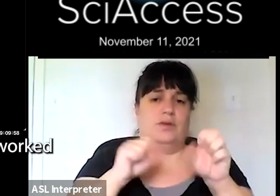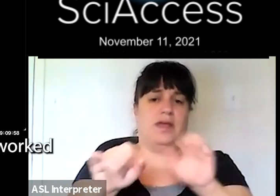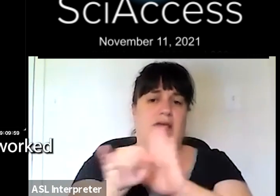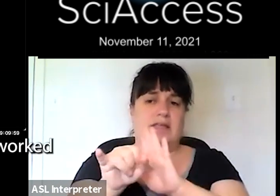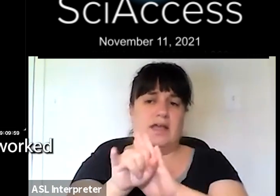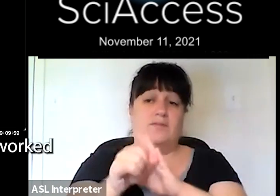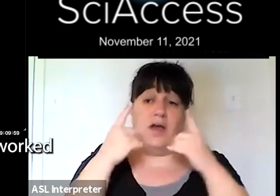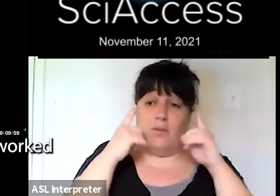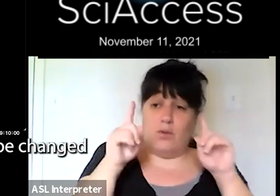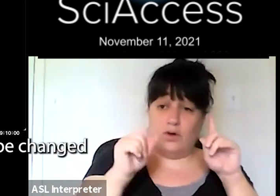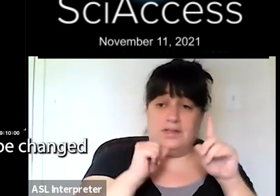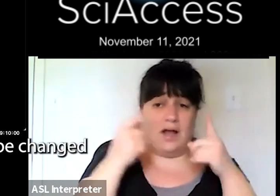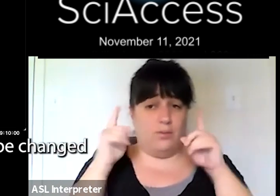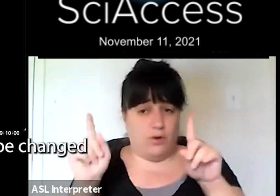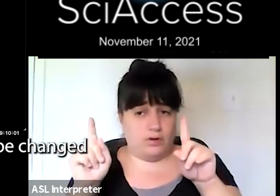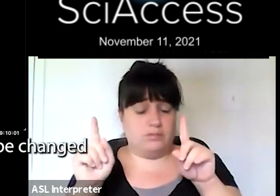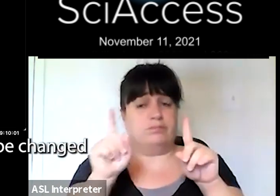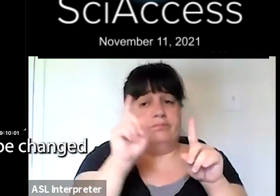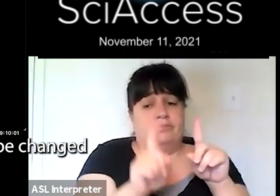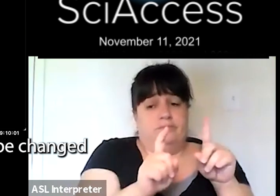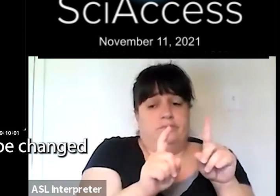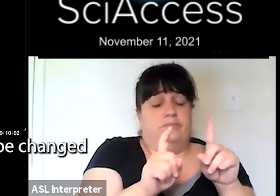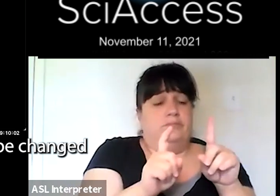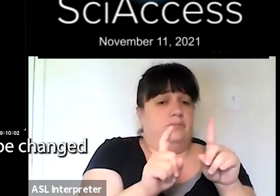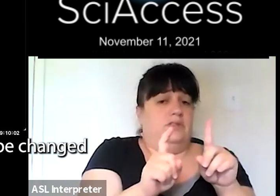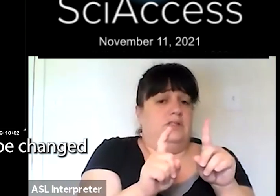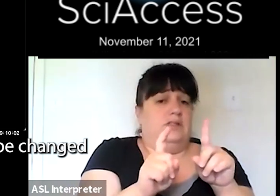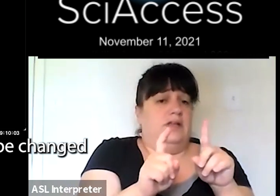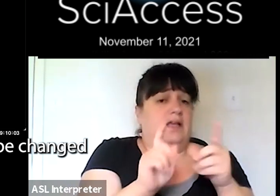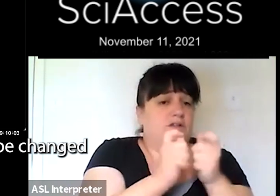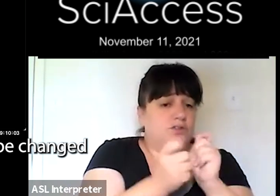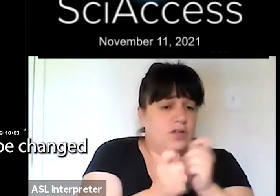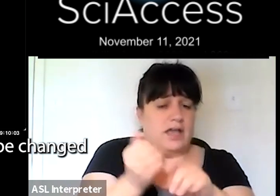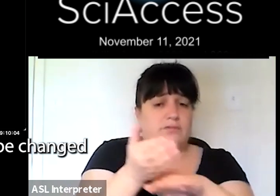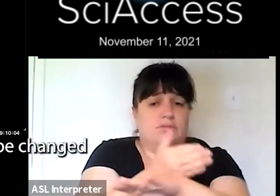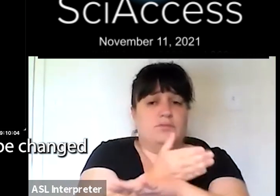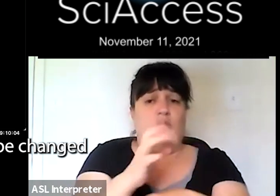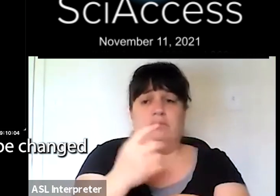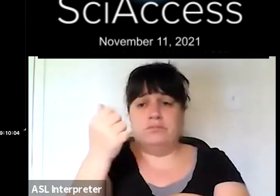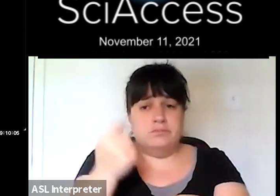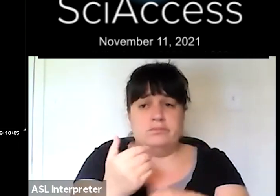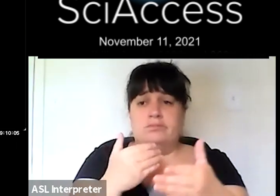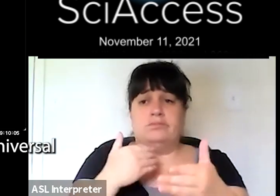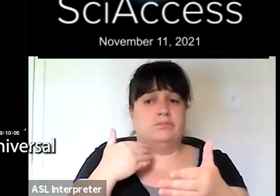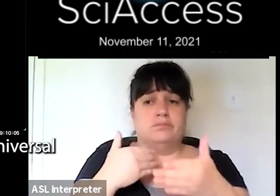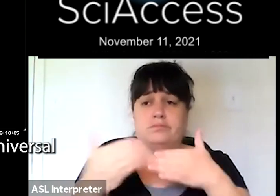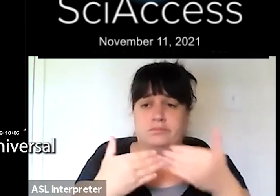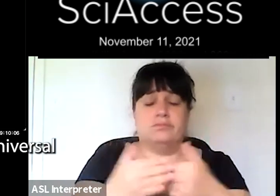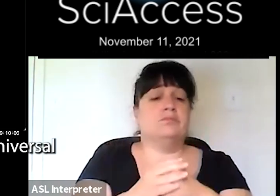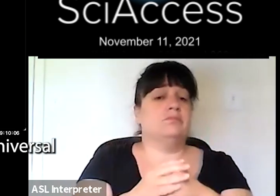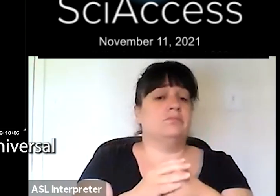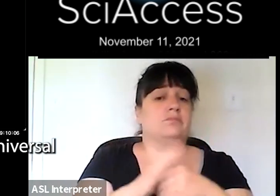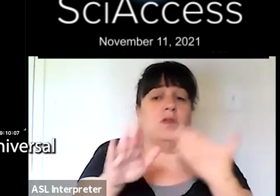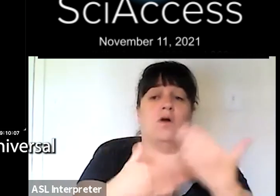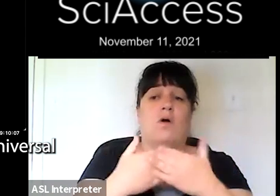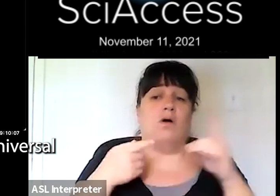what worked and what didn't work, what may need to be changed or deleted, and so forth. All with the